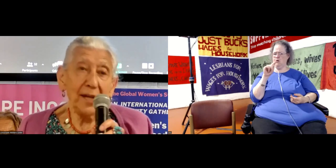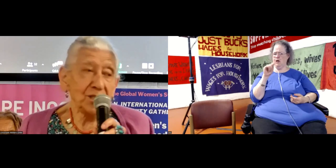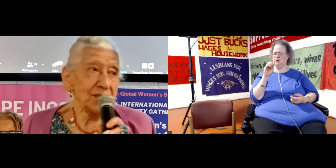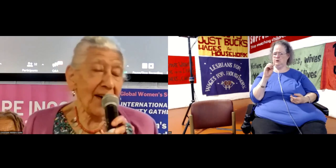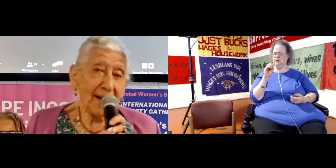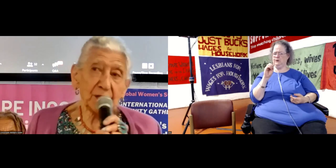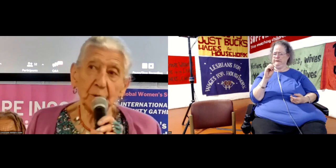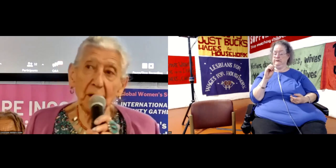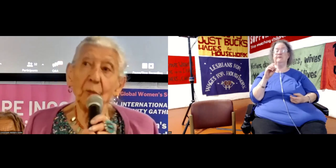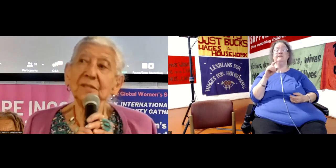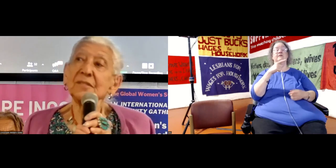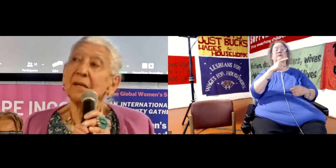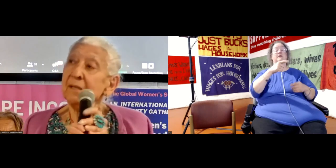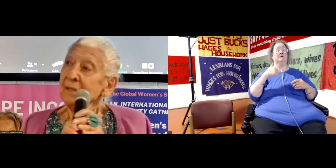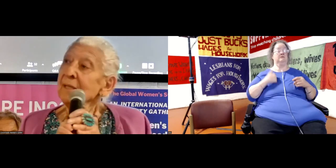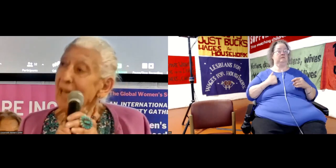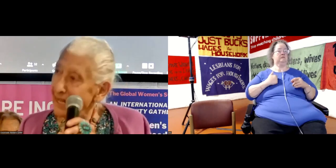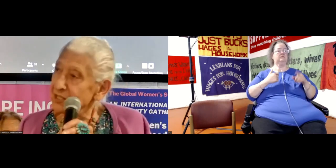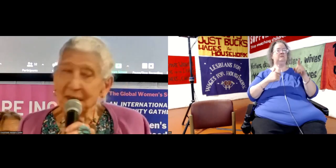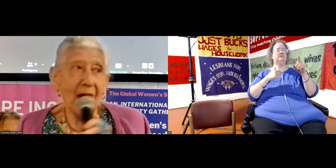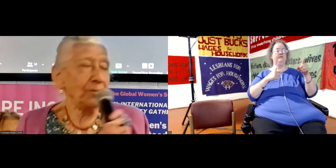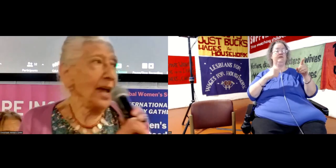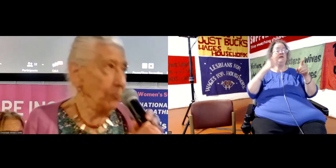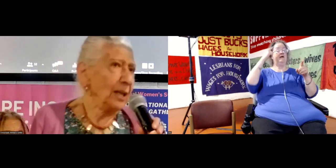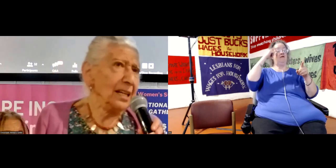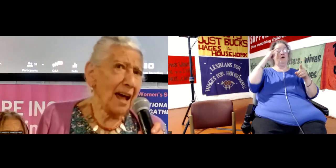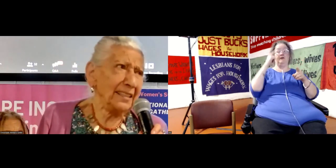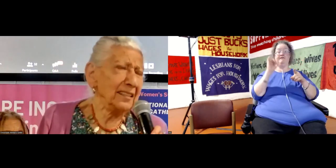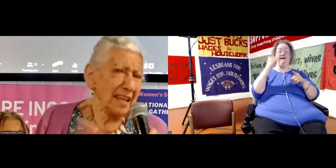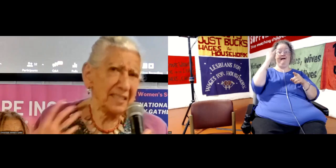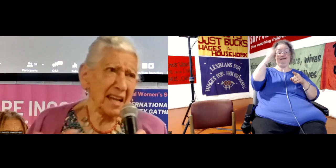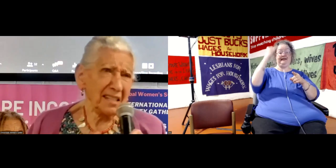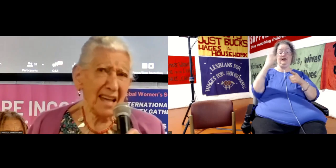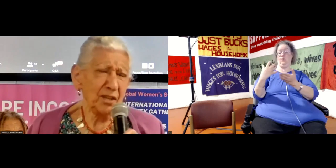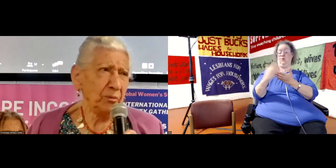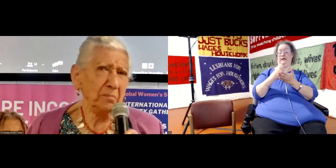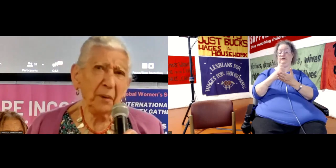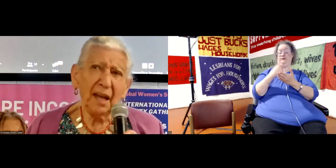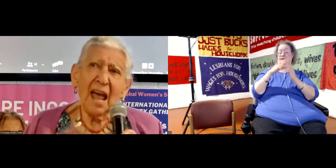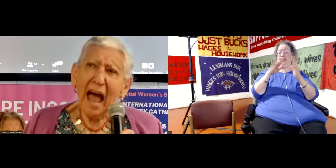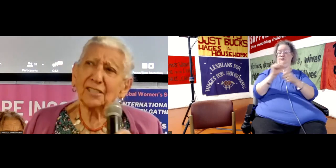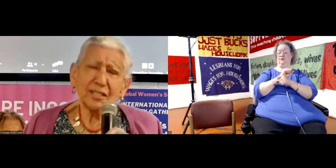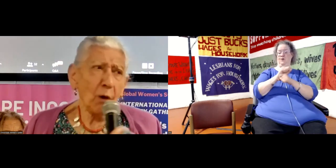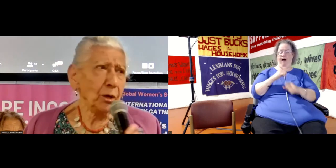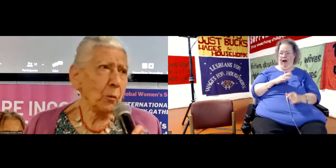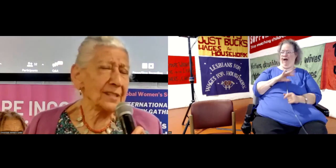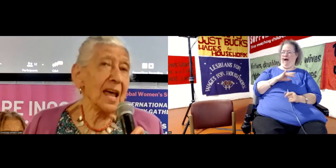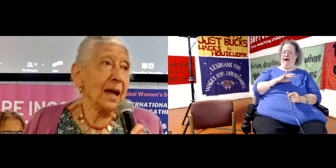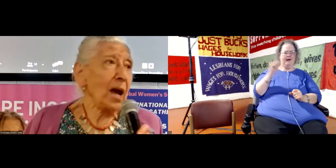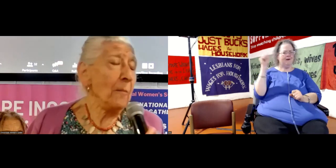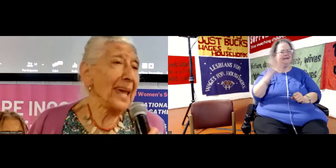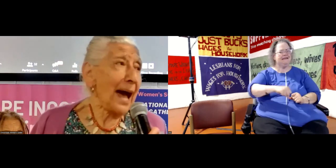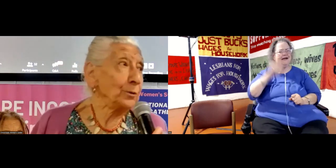that wages for housework was the cat's meow. They really liked it. They said, yes, you could be. Our slogan